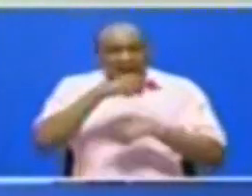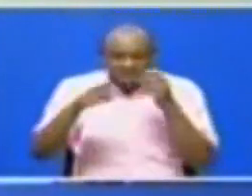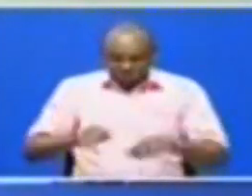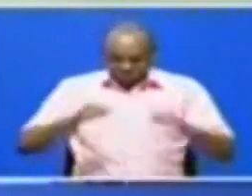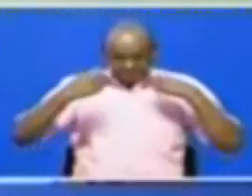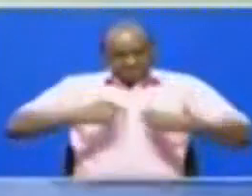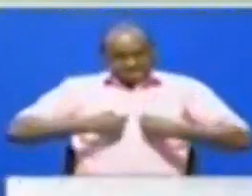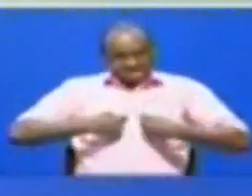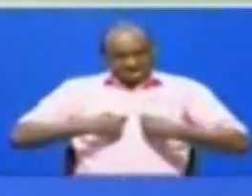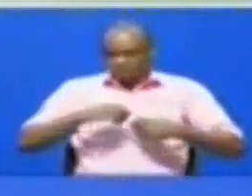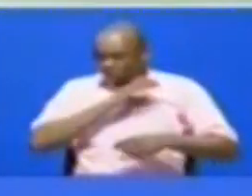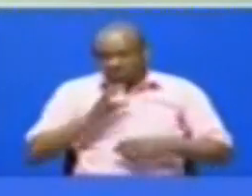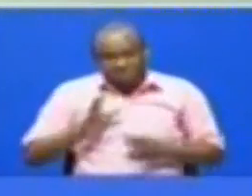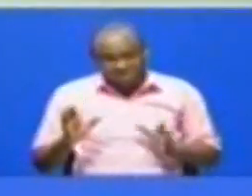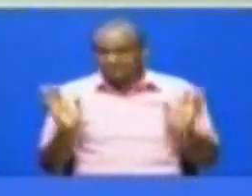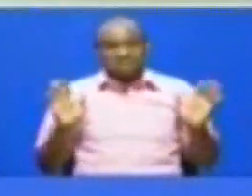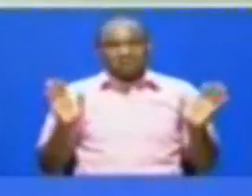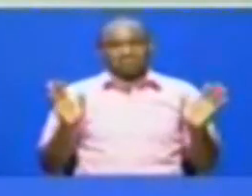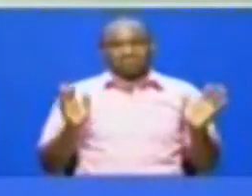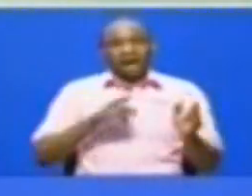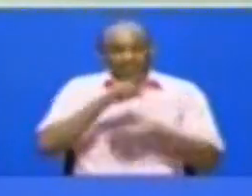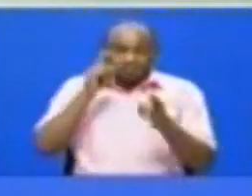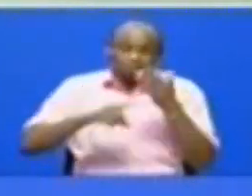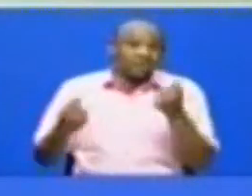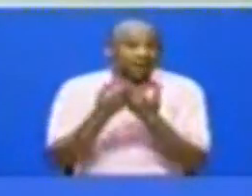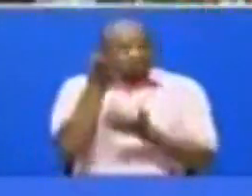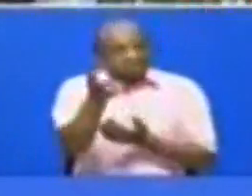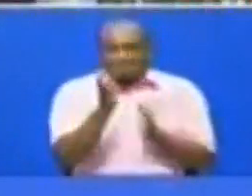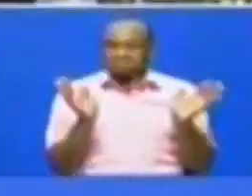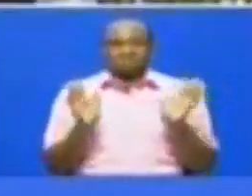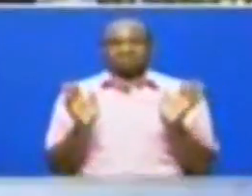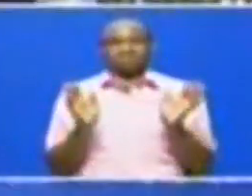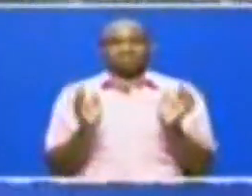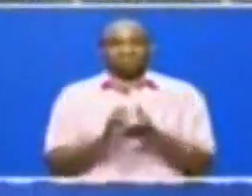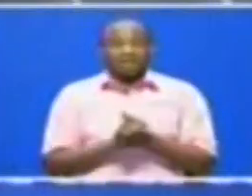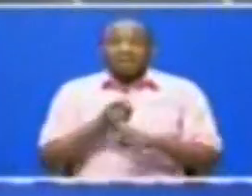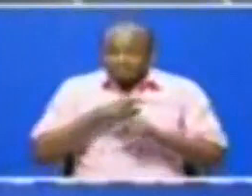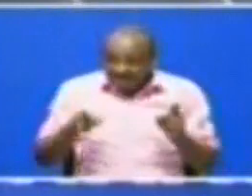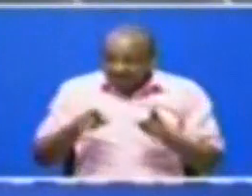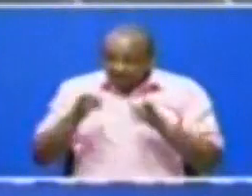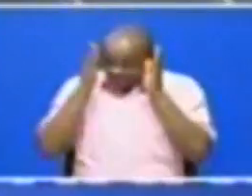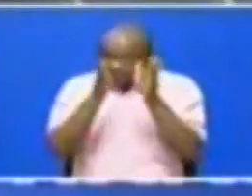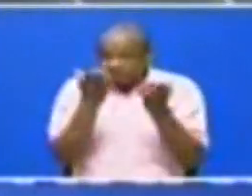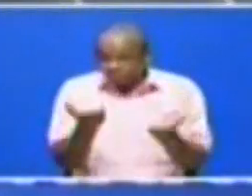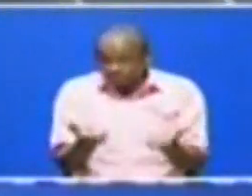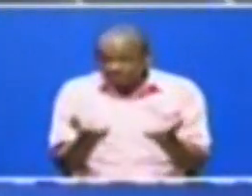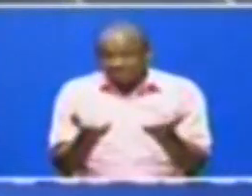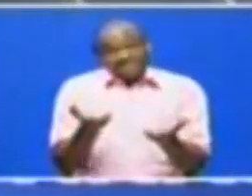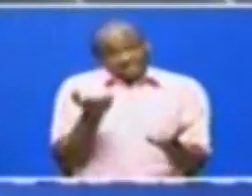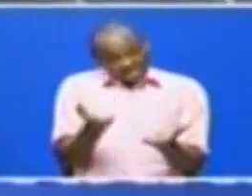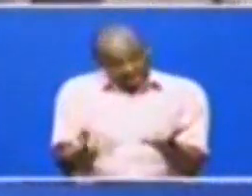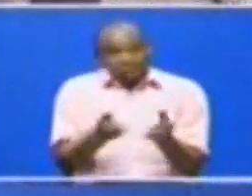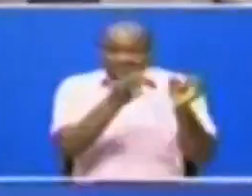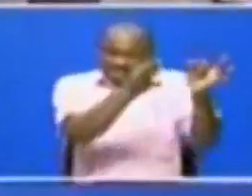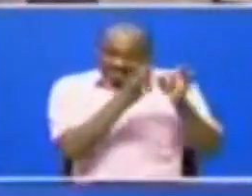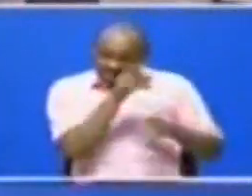chairman of the commission in regard of what happened the last election. But the spotlight could turn yet again at the